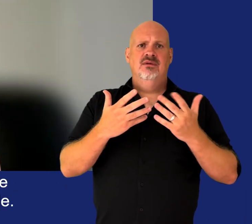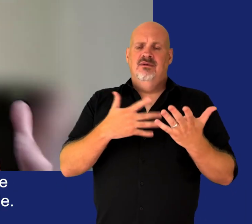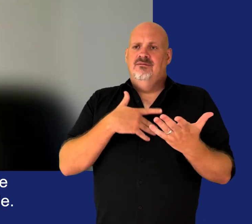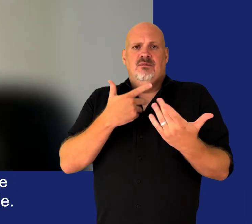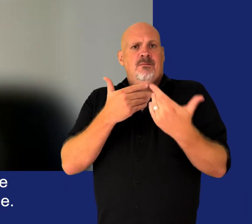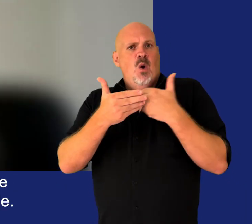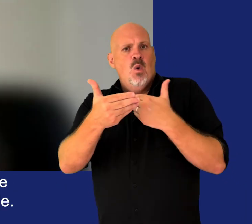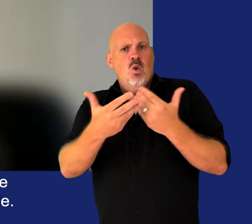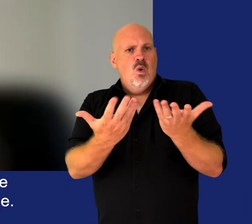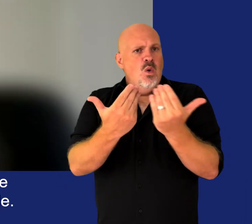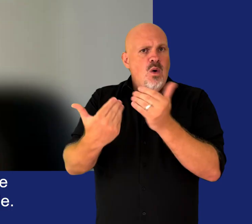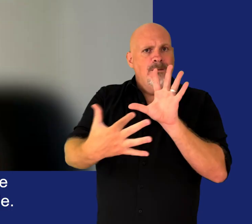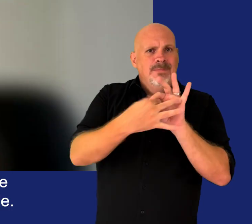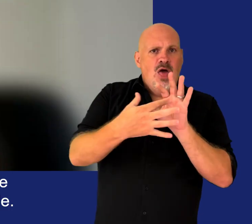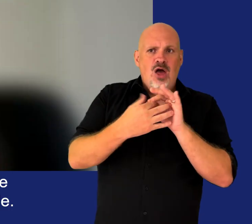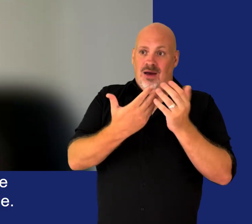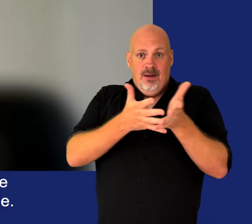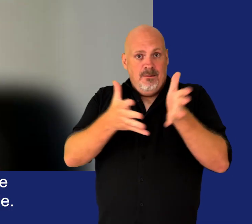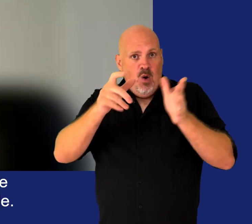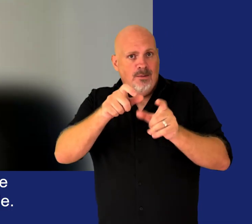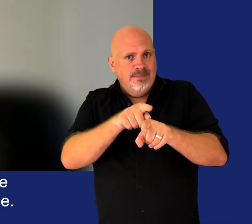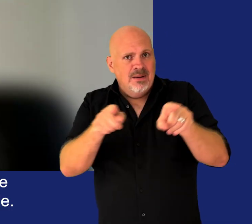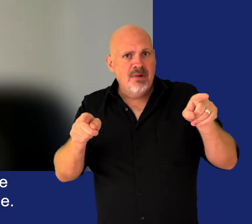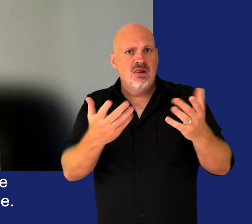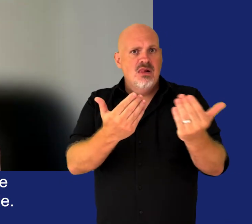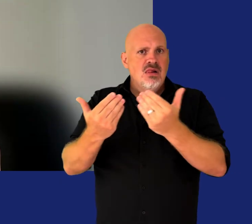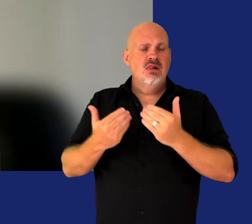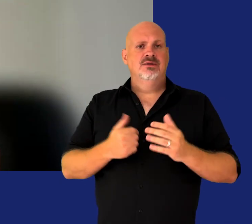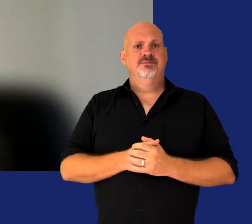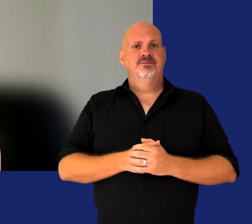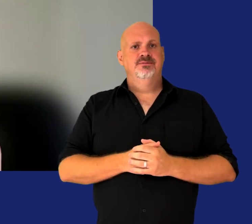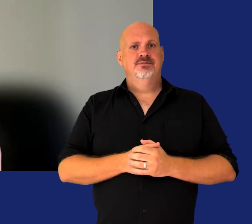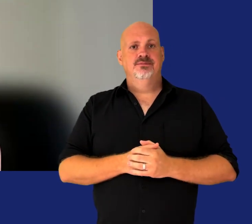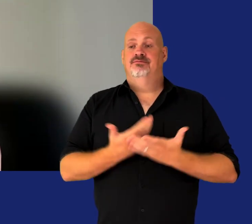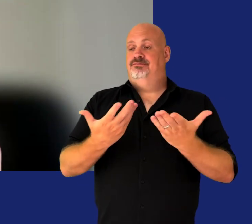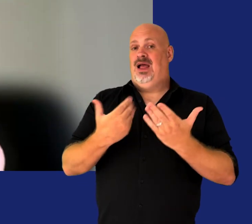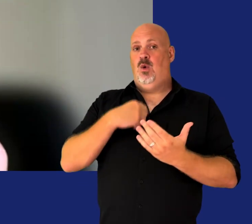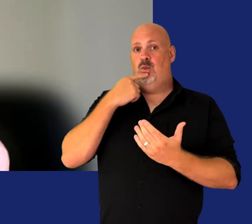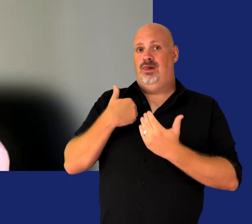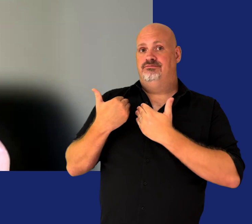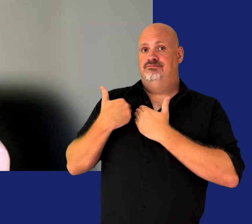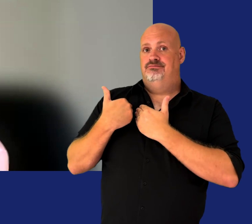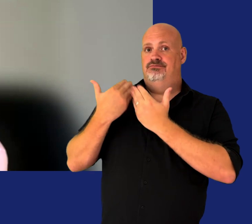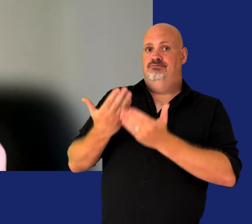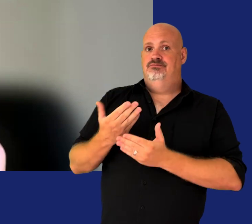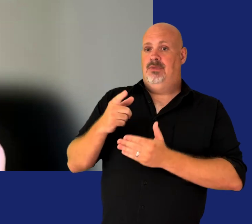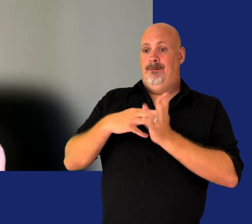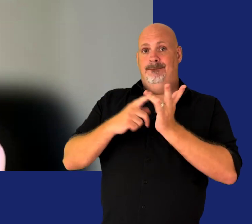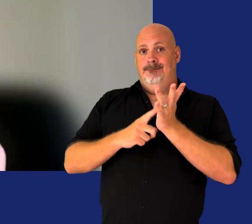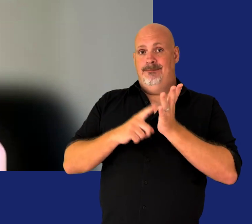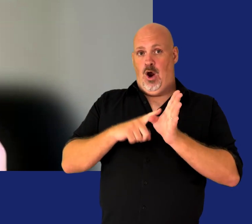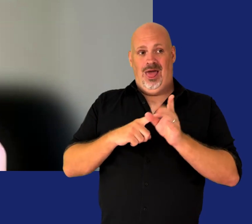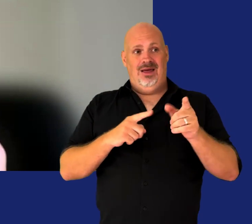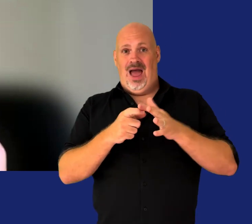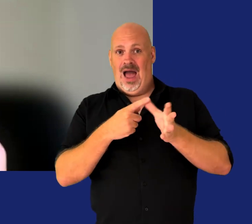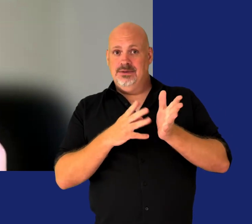more inclusive and create a sense of belonging for more people. Okay, I will hand over now to